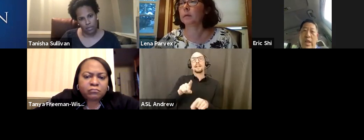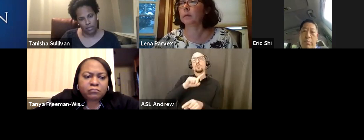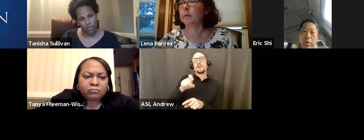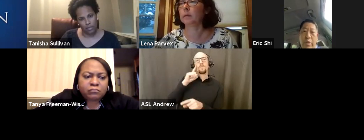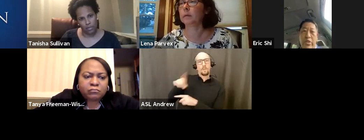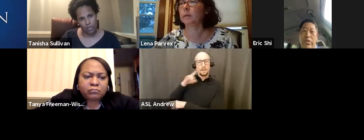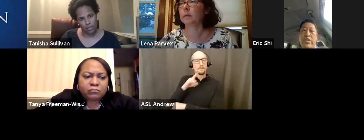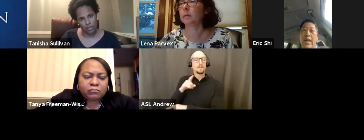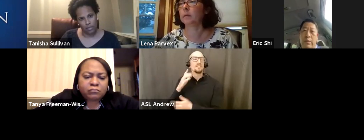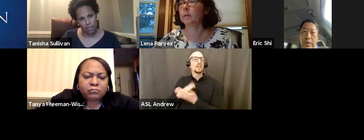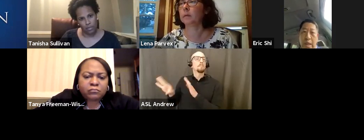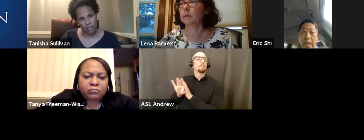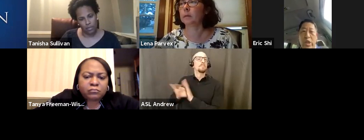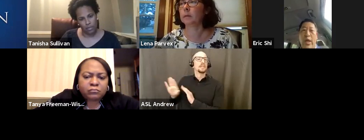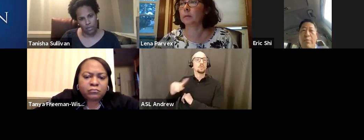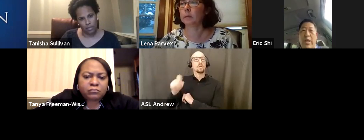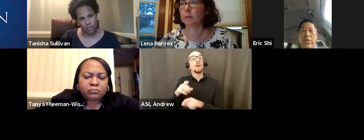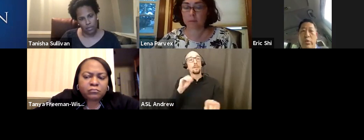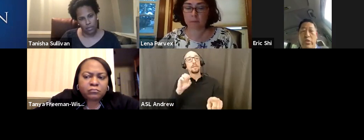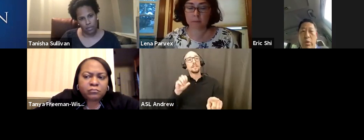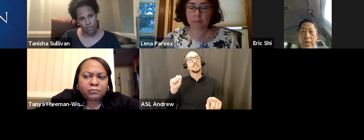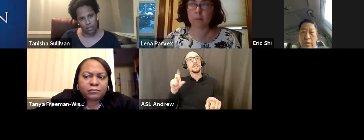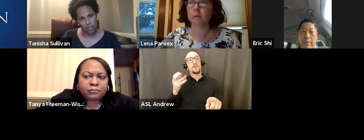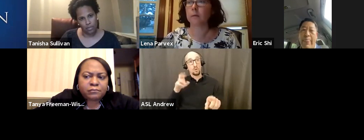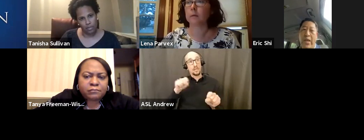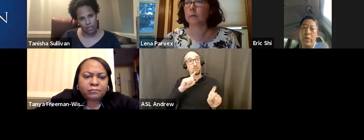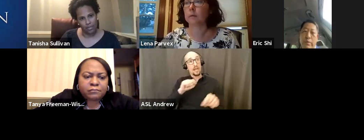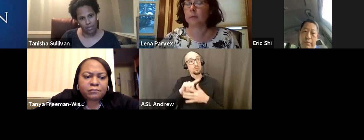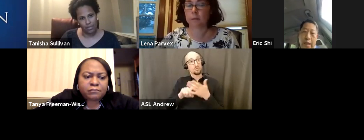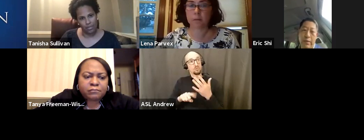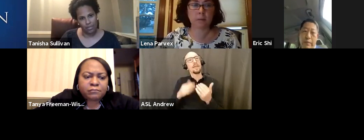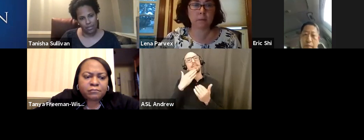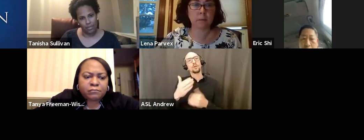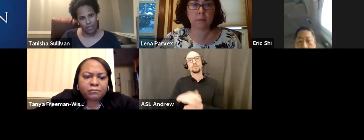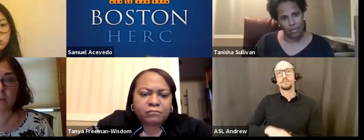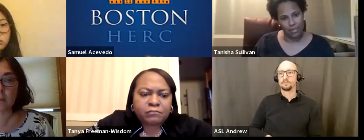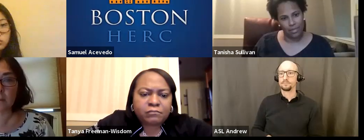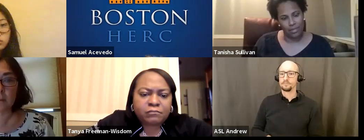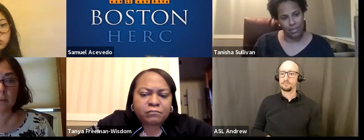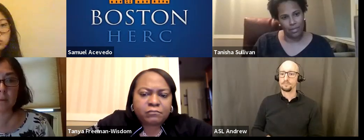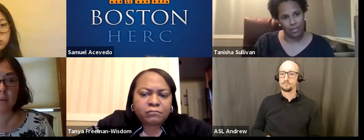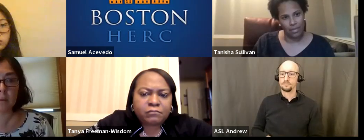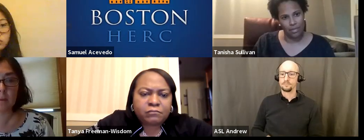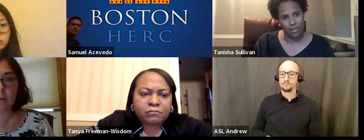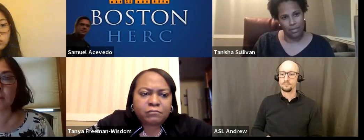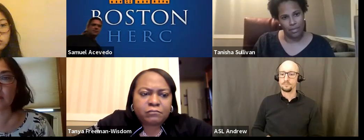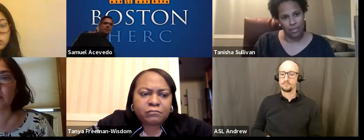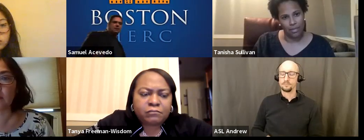For example, Mrs. Sullivan, can you help answer all these questions? Thank you. Bye.